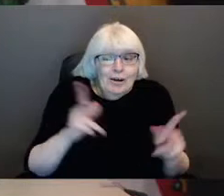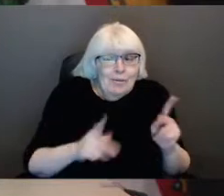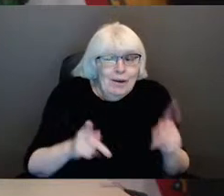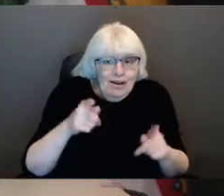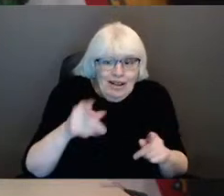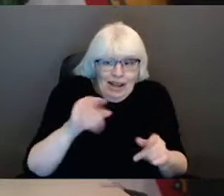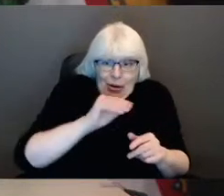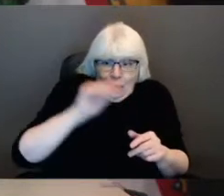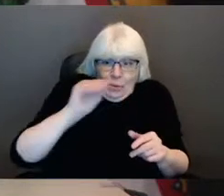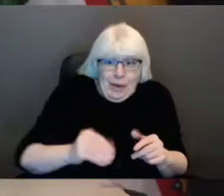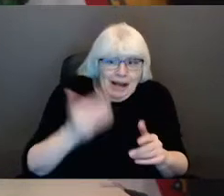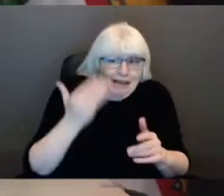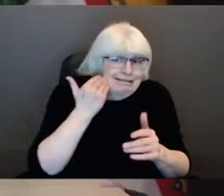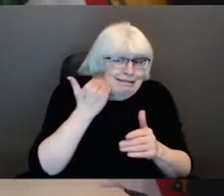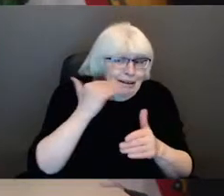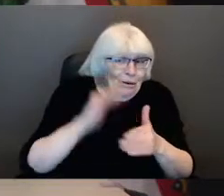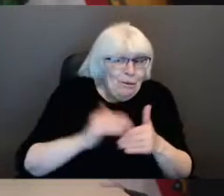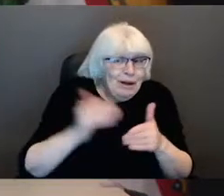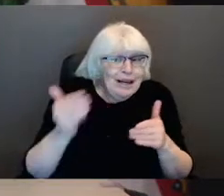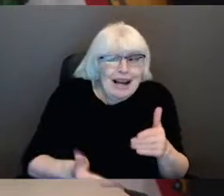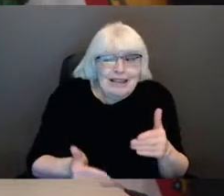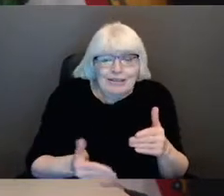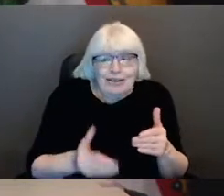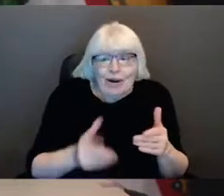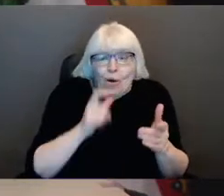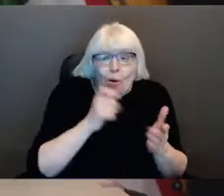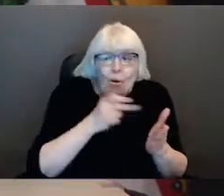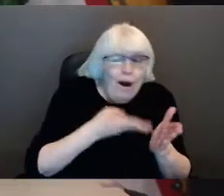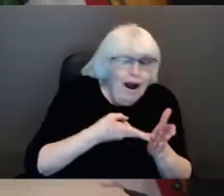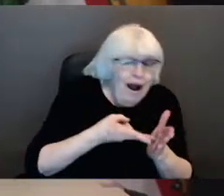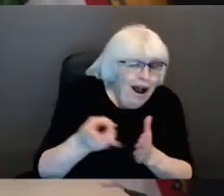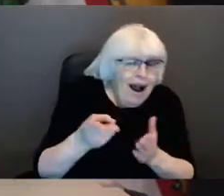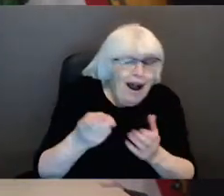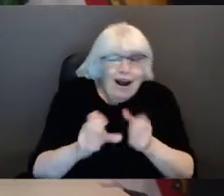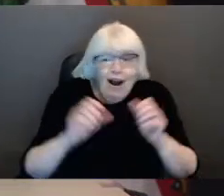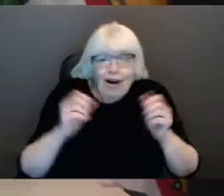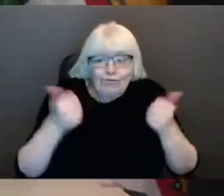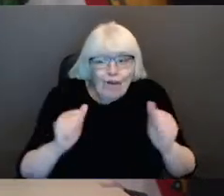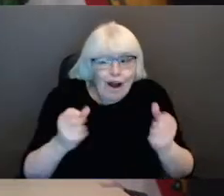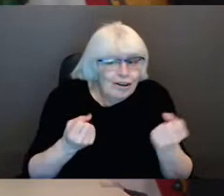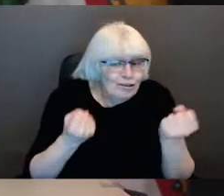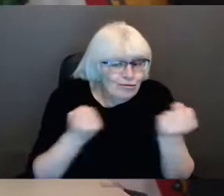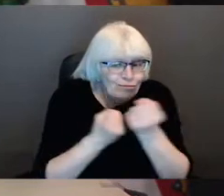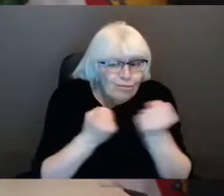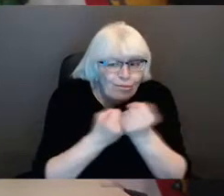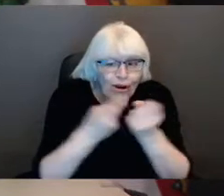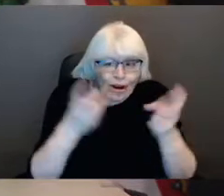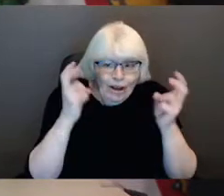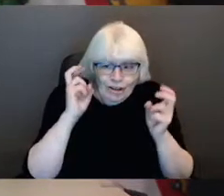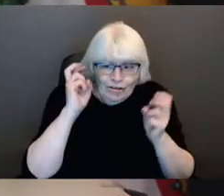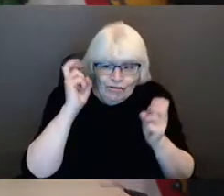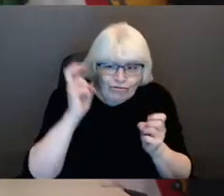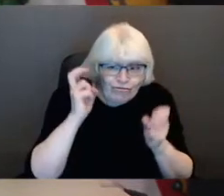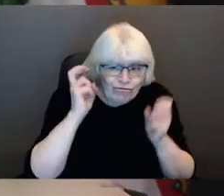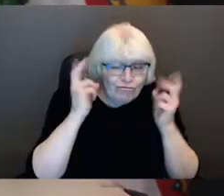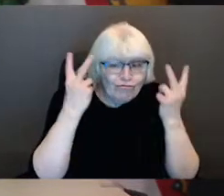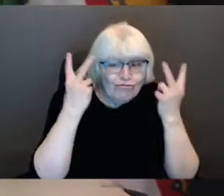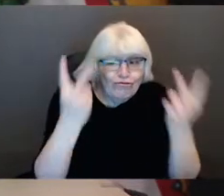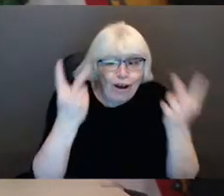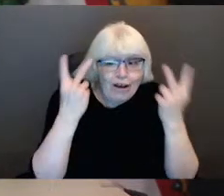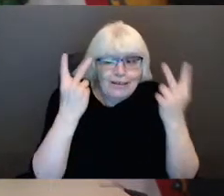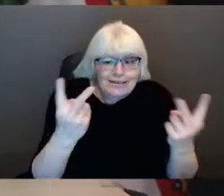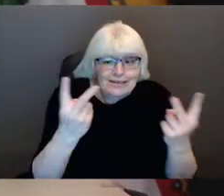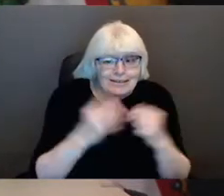who genuinely just were trying to support truckers and wanting to make that easier. I don't think everybody